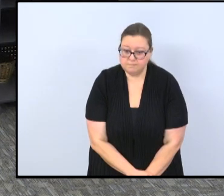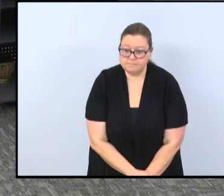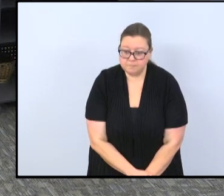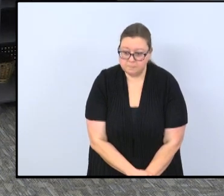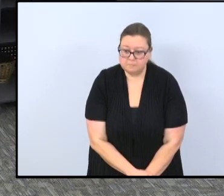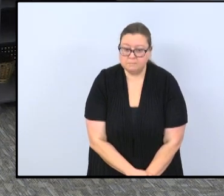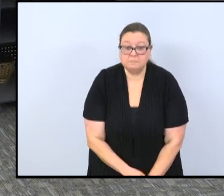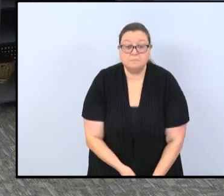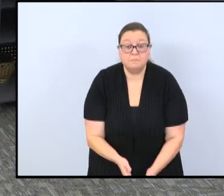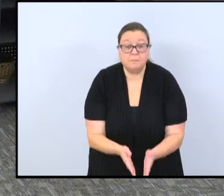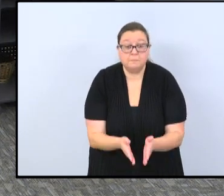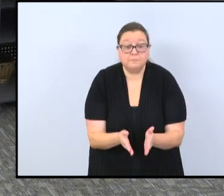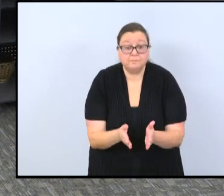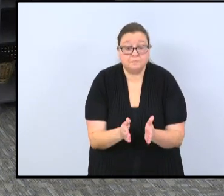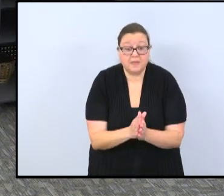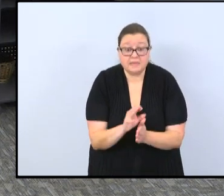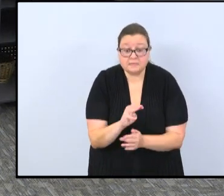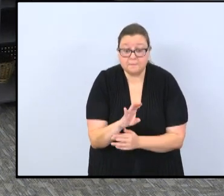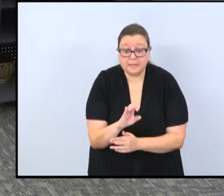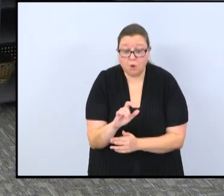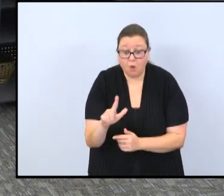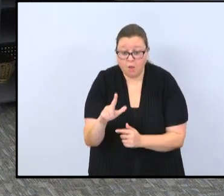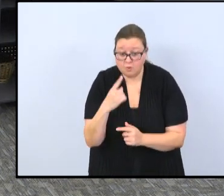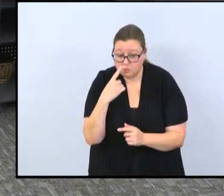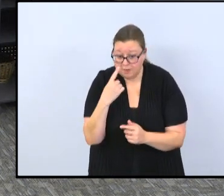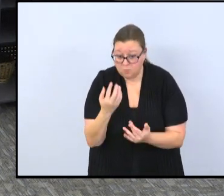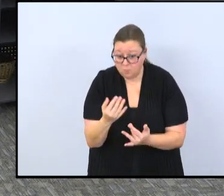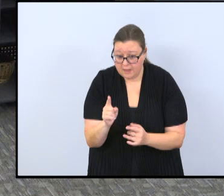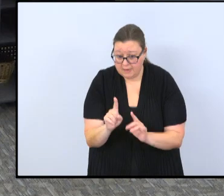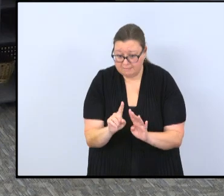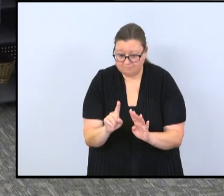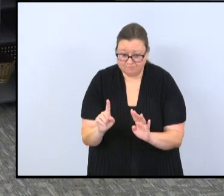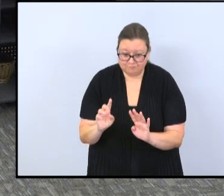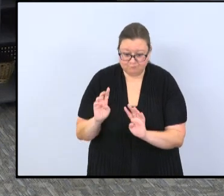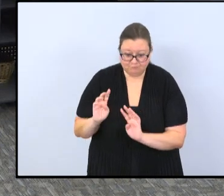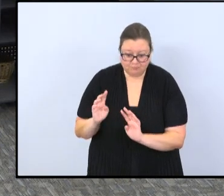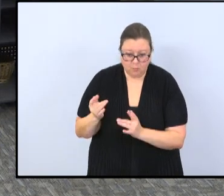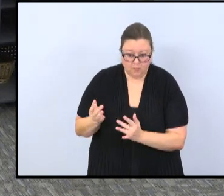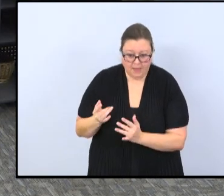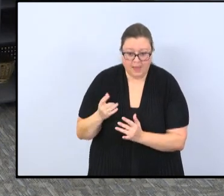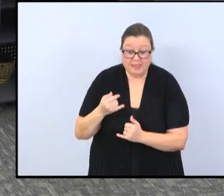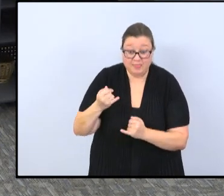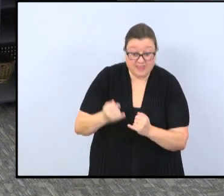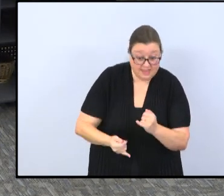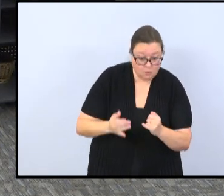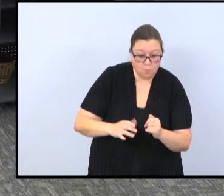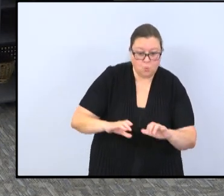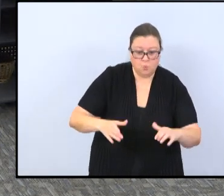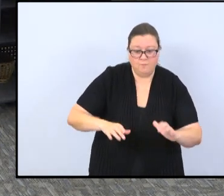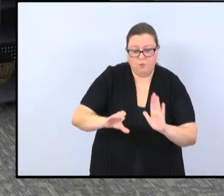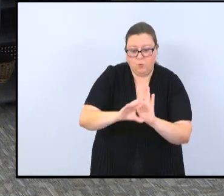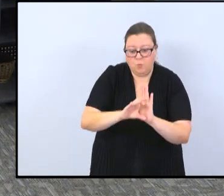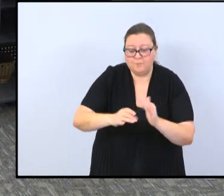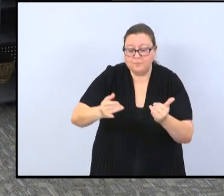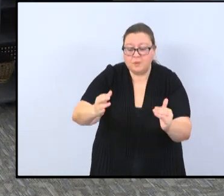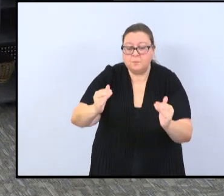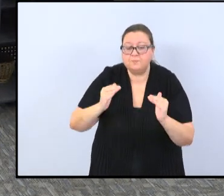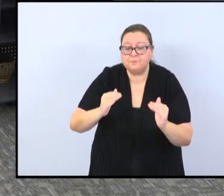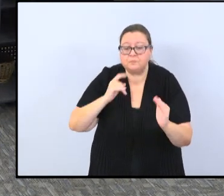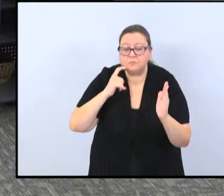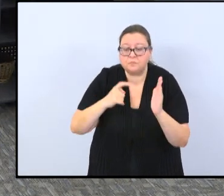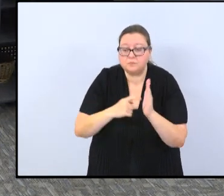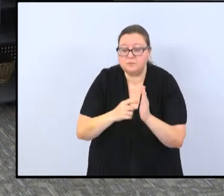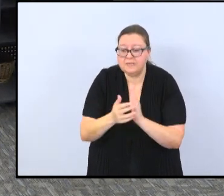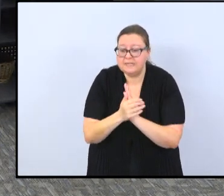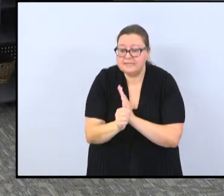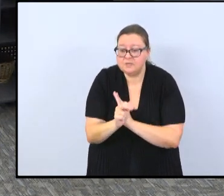And if we could ask you all, Dr. McCall, just to wait at the side, we're going to do one big group photo at the end, please. We're now ready to